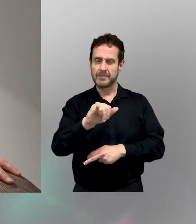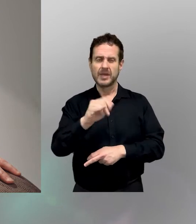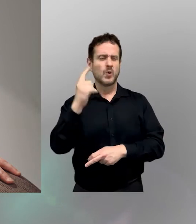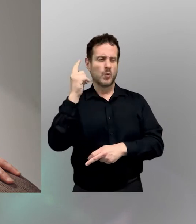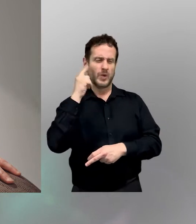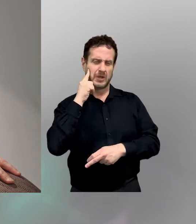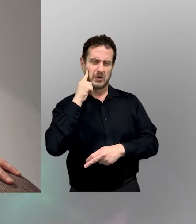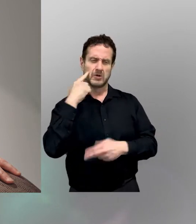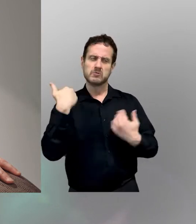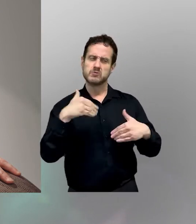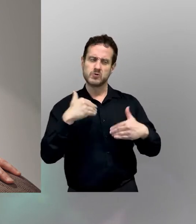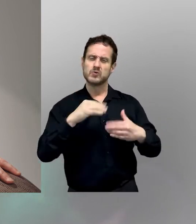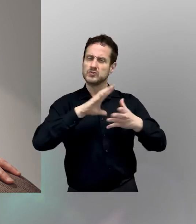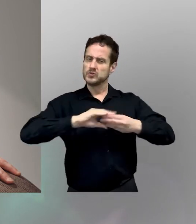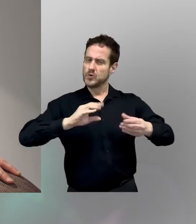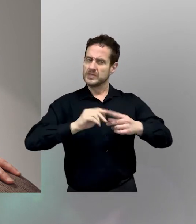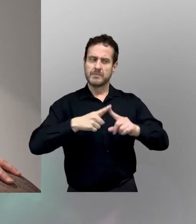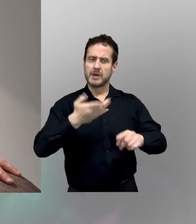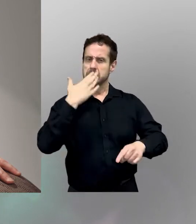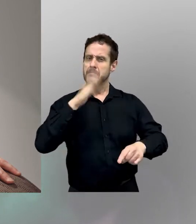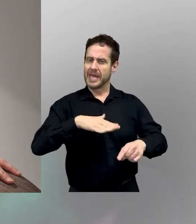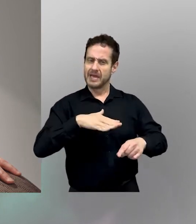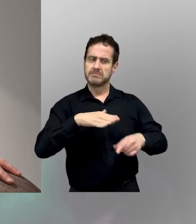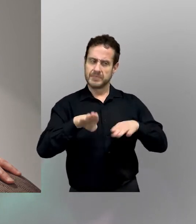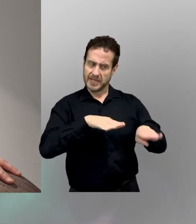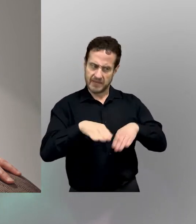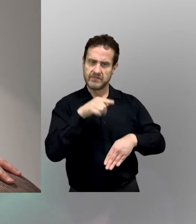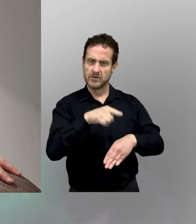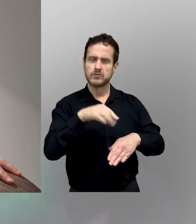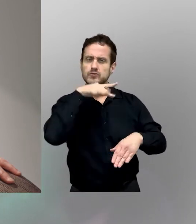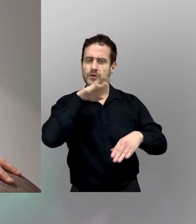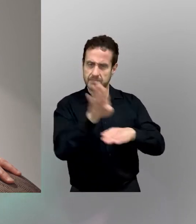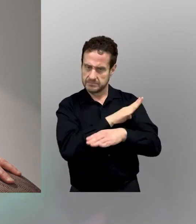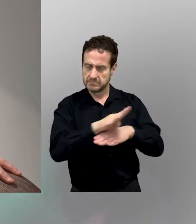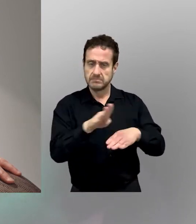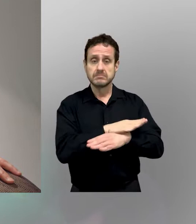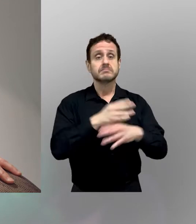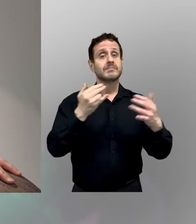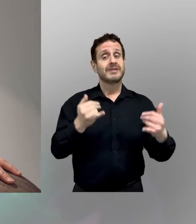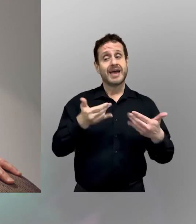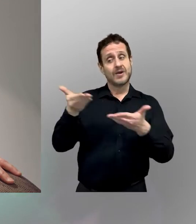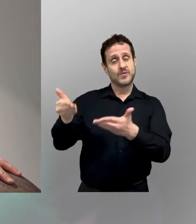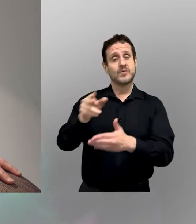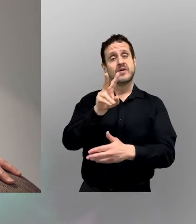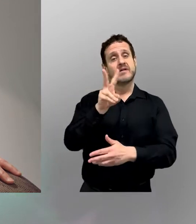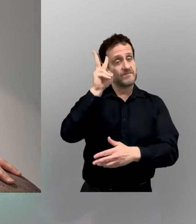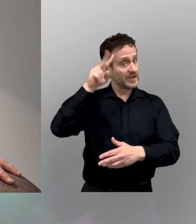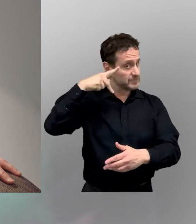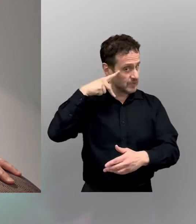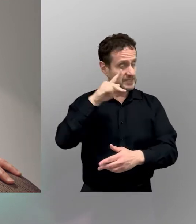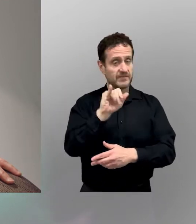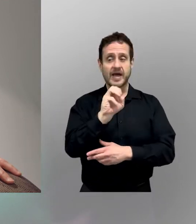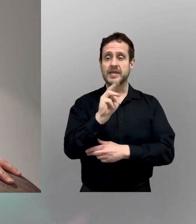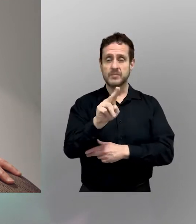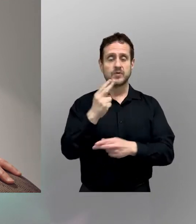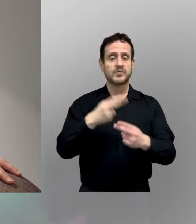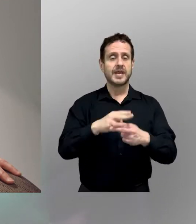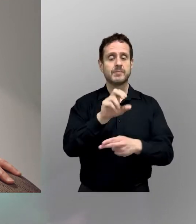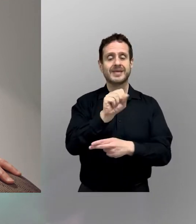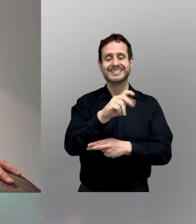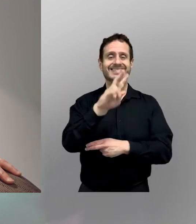after receiving troubling allegations of improper treatment. Here's Vice President of